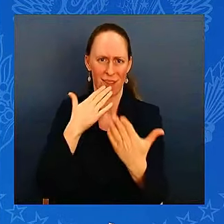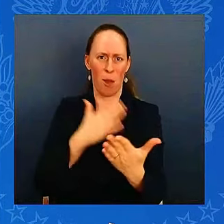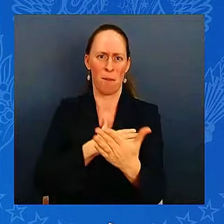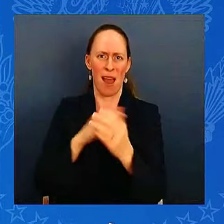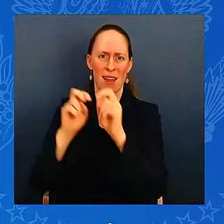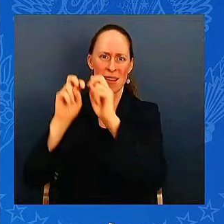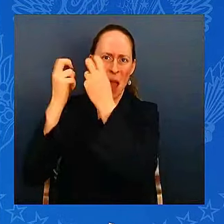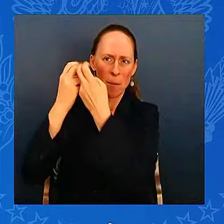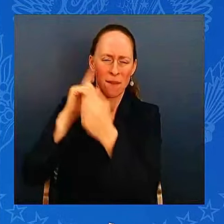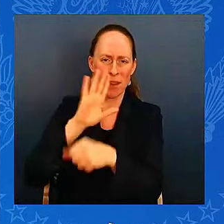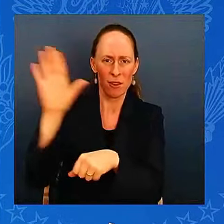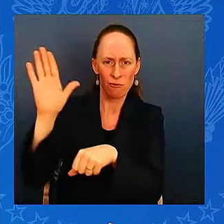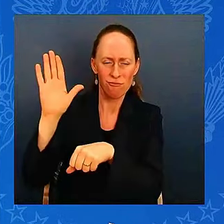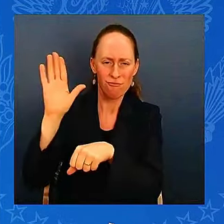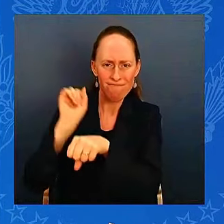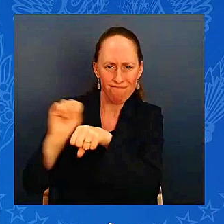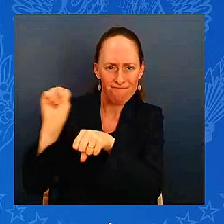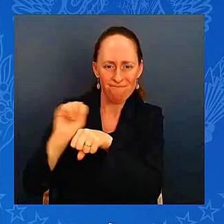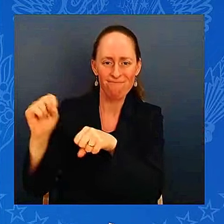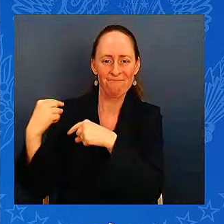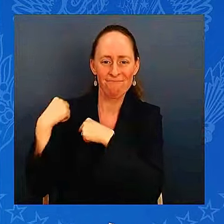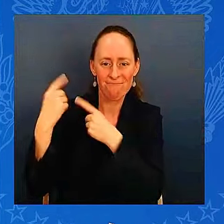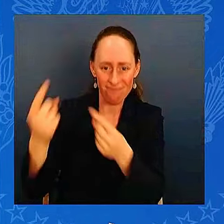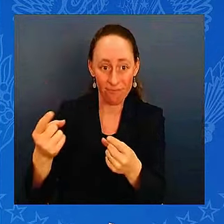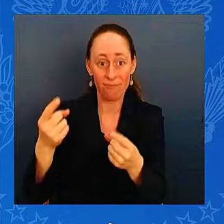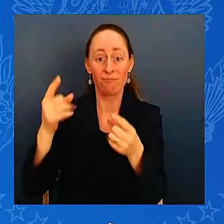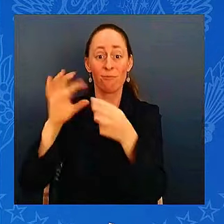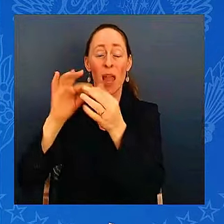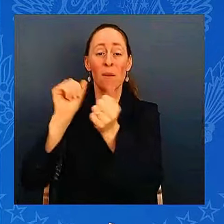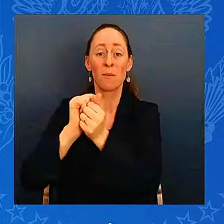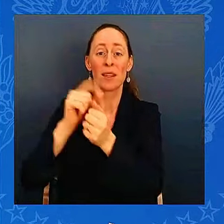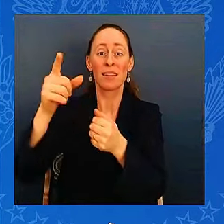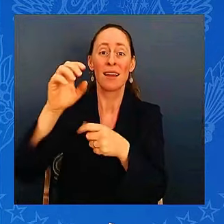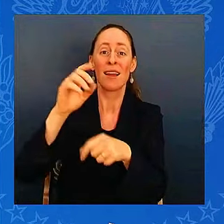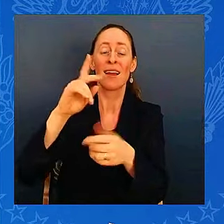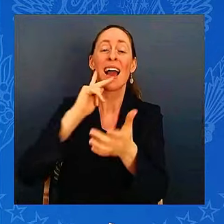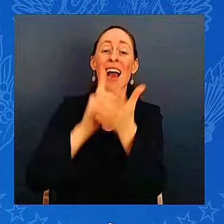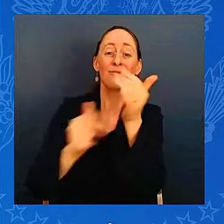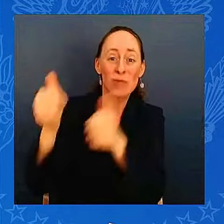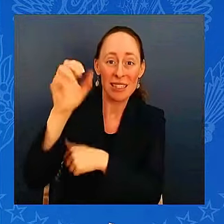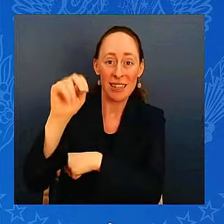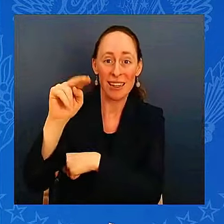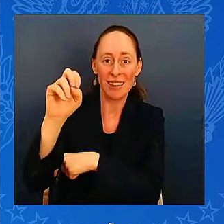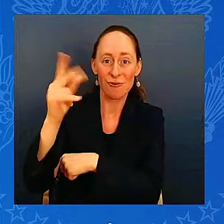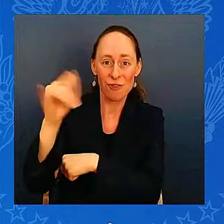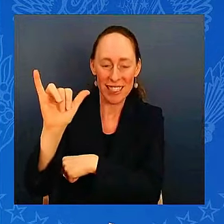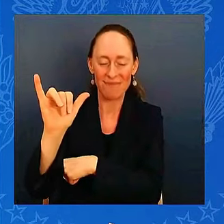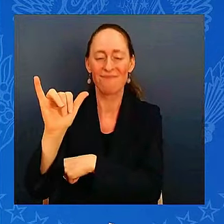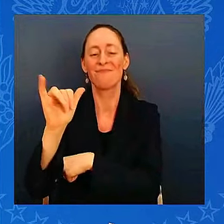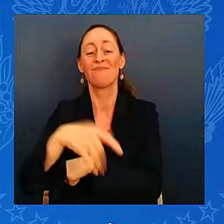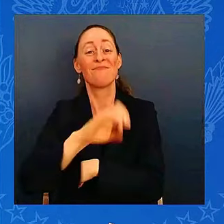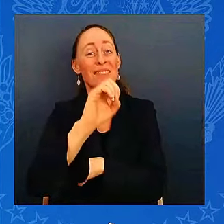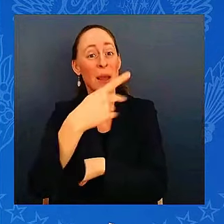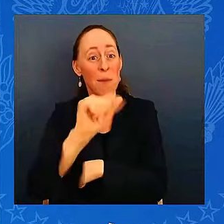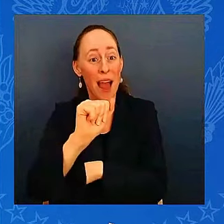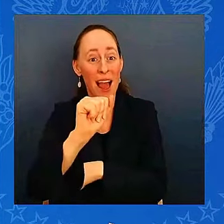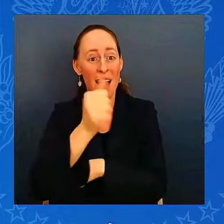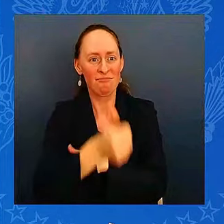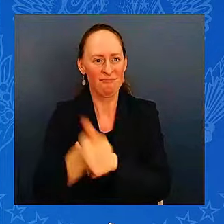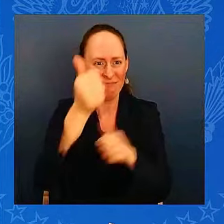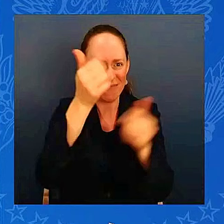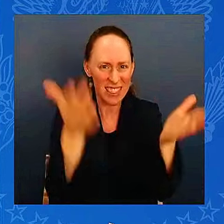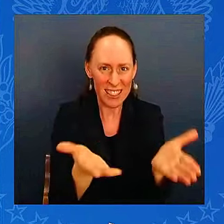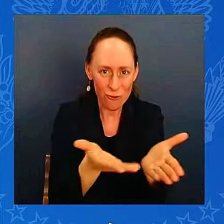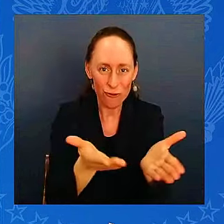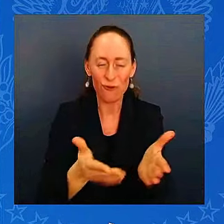here. The EPA Administrator Michael Regan is here. You know, 4 years ago, Kamala and I inherited the worst pandemic in a